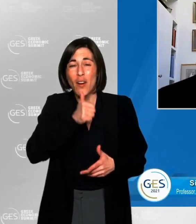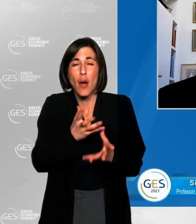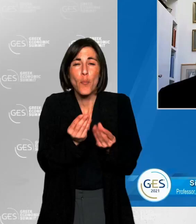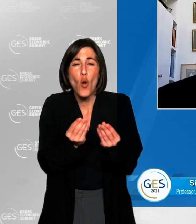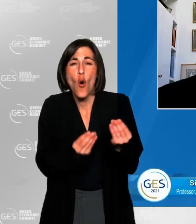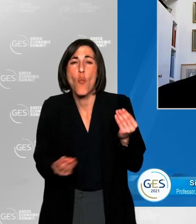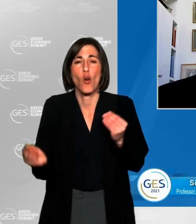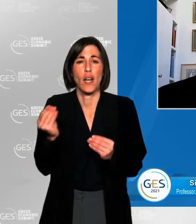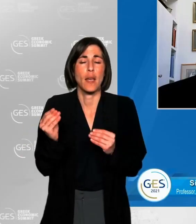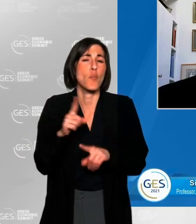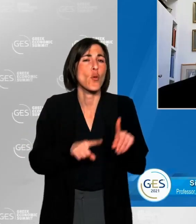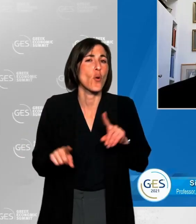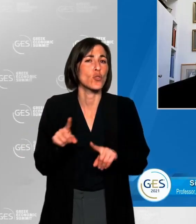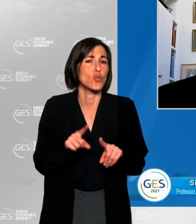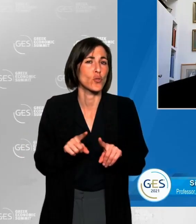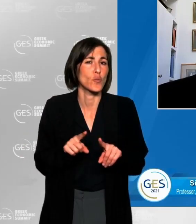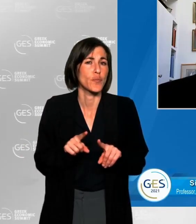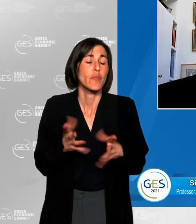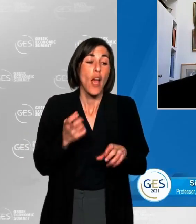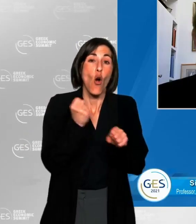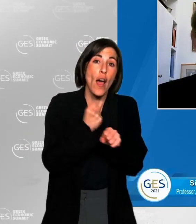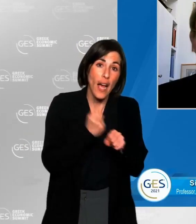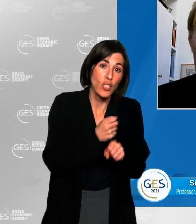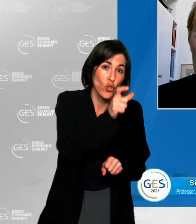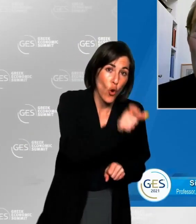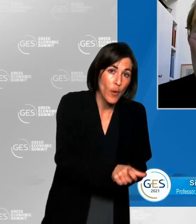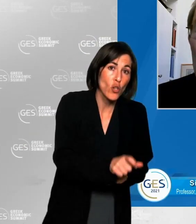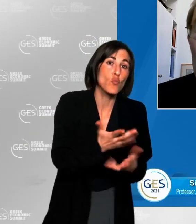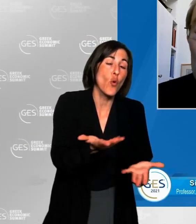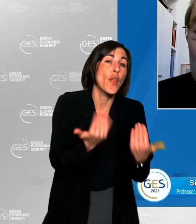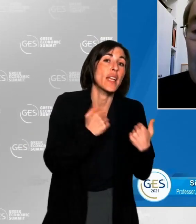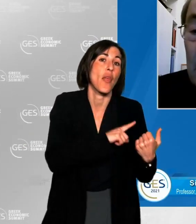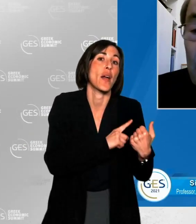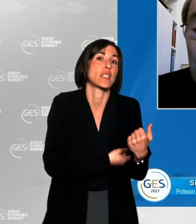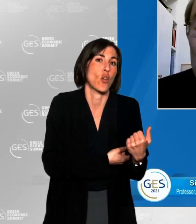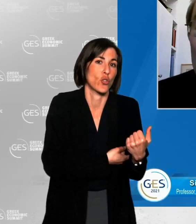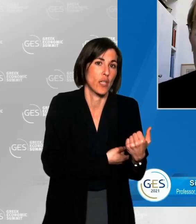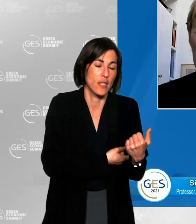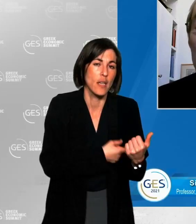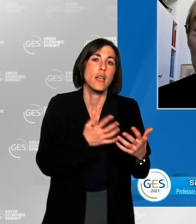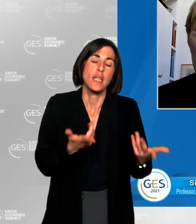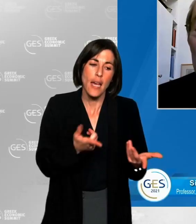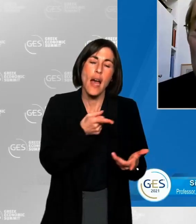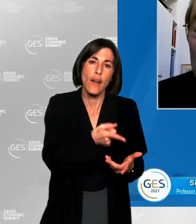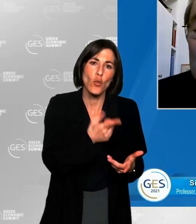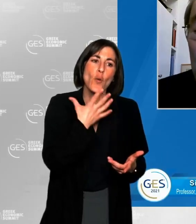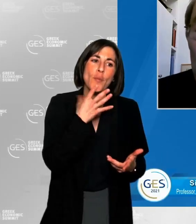benefiting, which is the reason that we experience this rising inequality. That artificial intelligence is